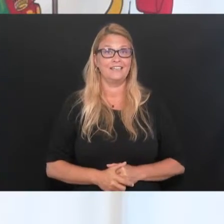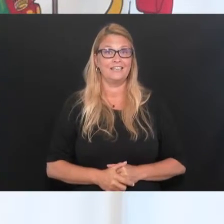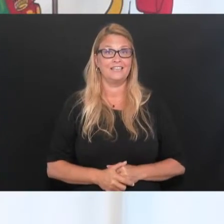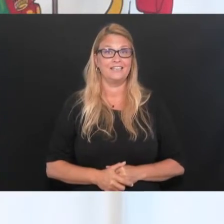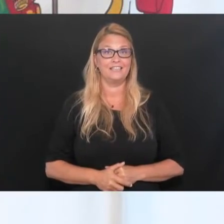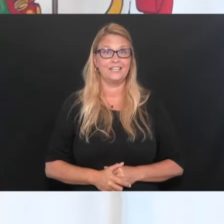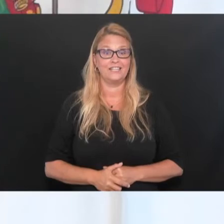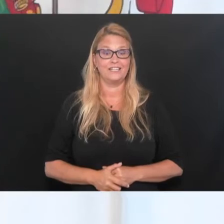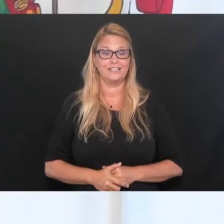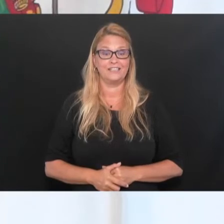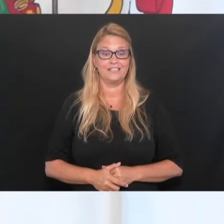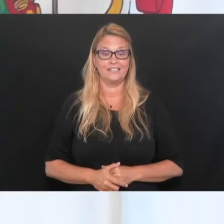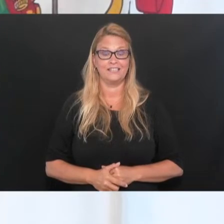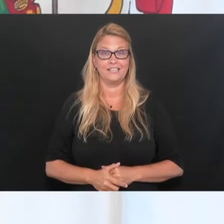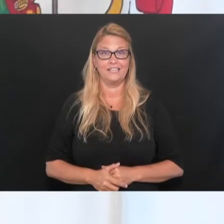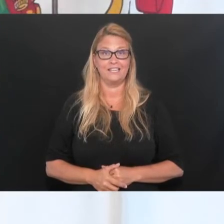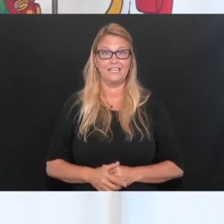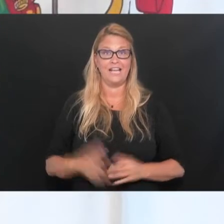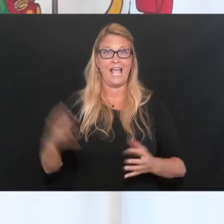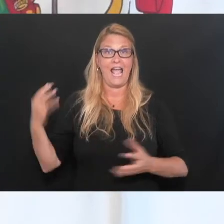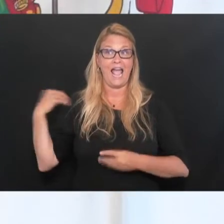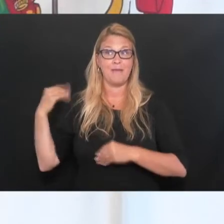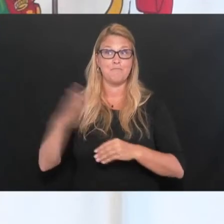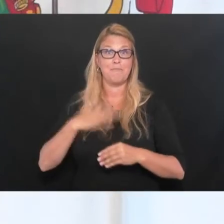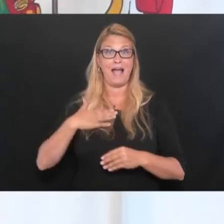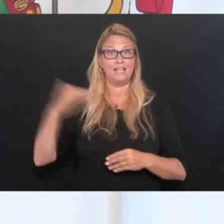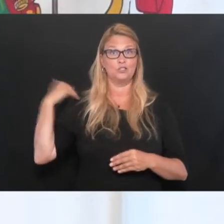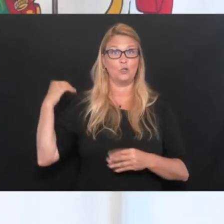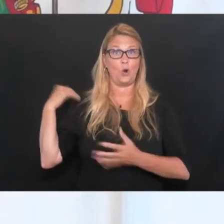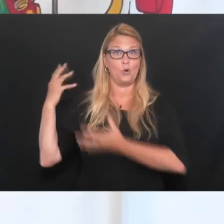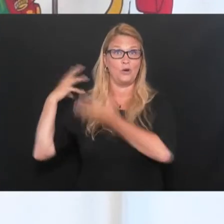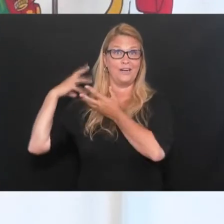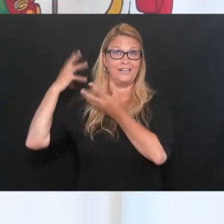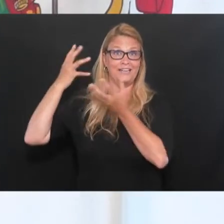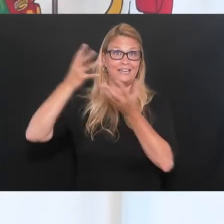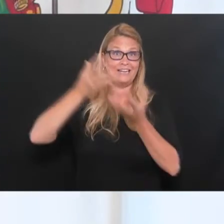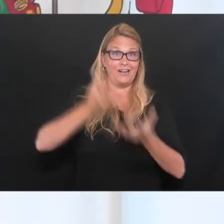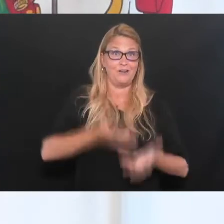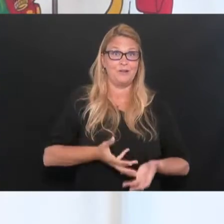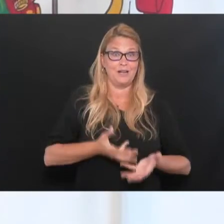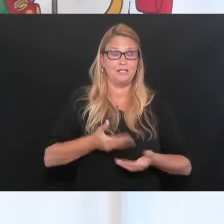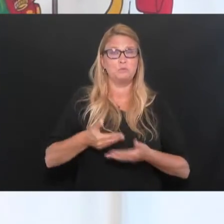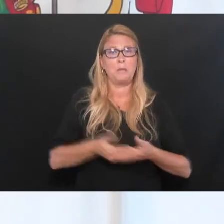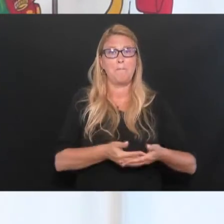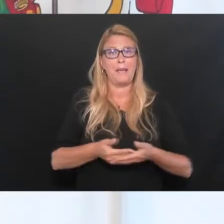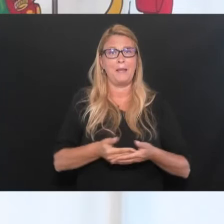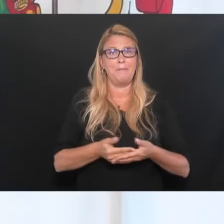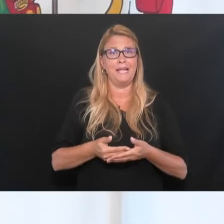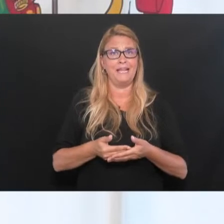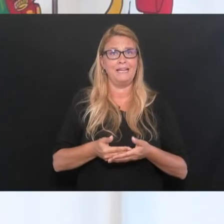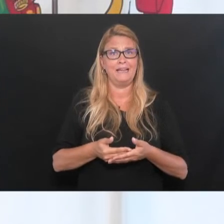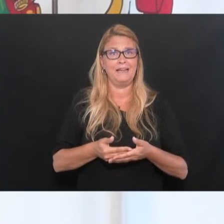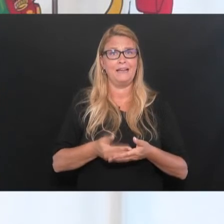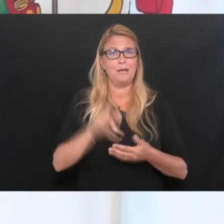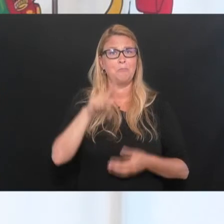and just reached over my shoulder this English Bulldog puppy. Well,